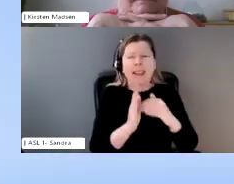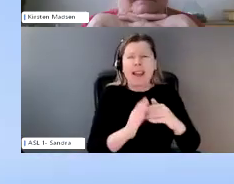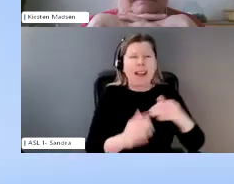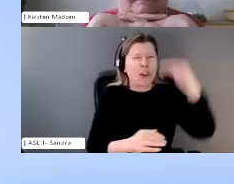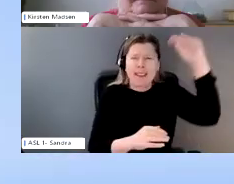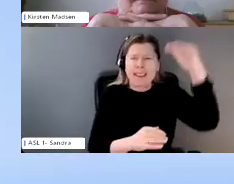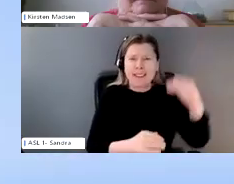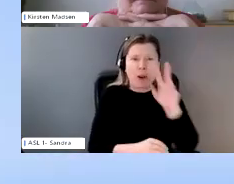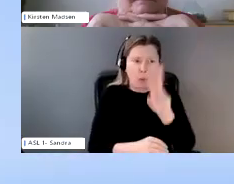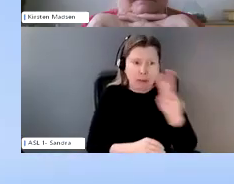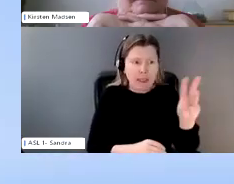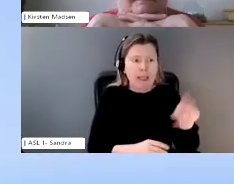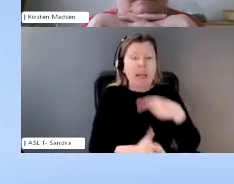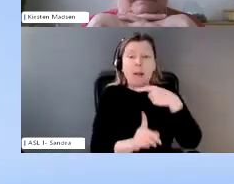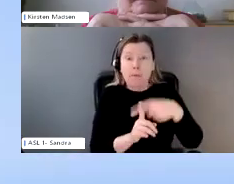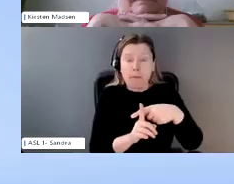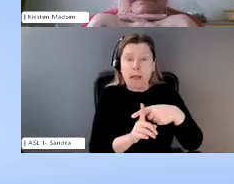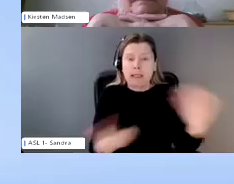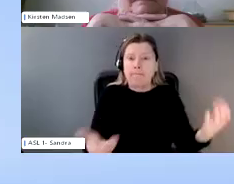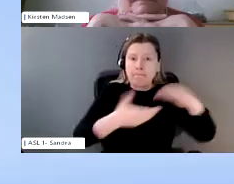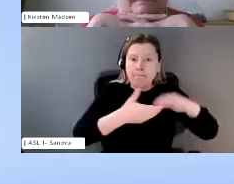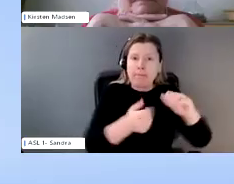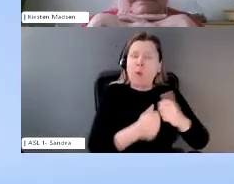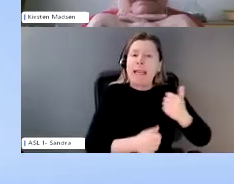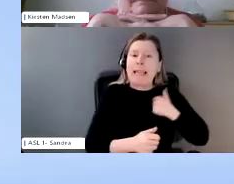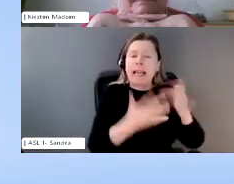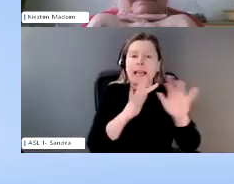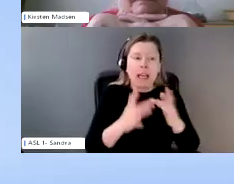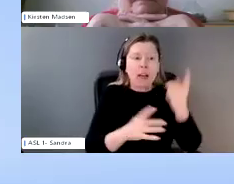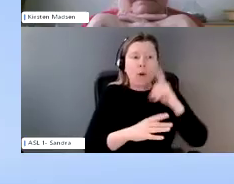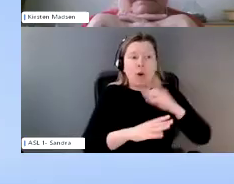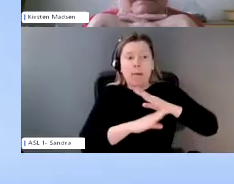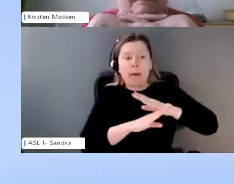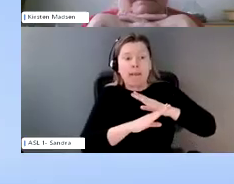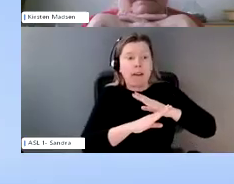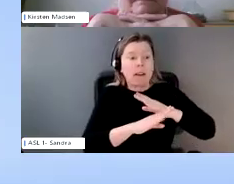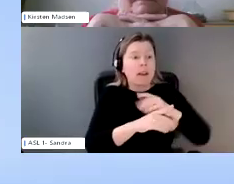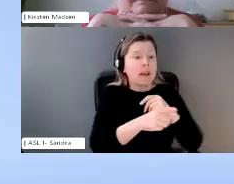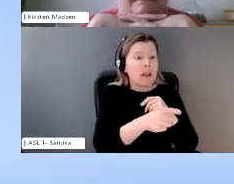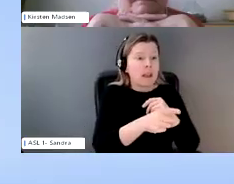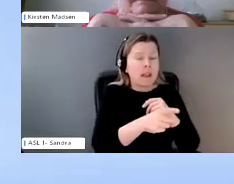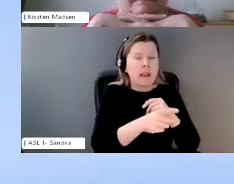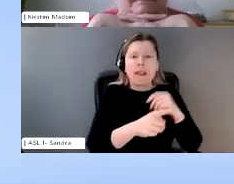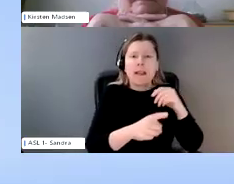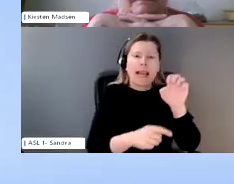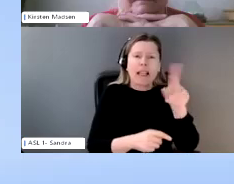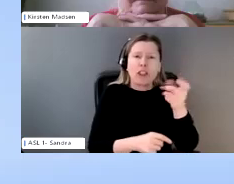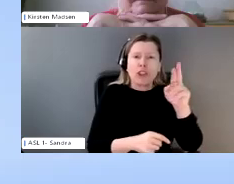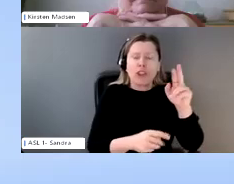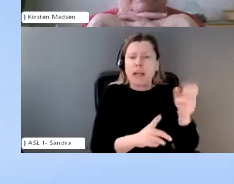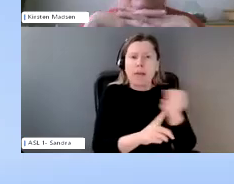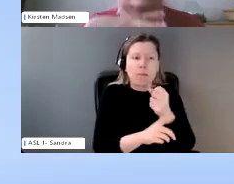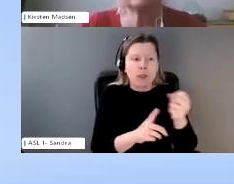well as we're working with the Canadian Network for the Prevention of Elder Abuse is hosting a webinar, and we're partnering with them on discussing